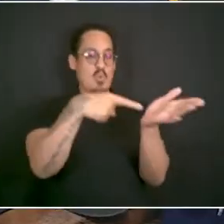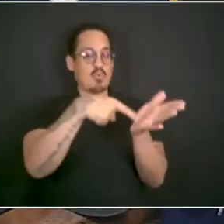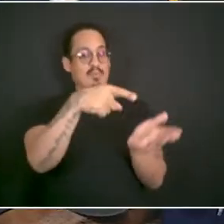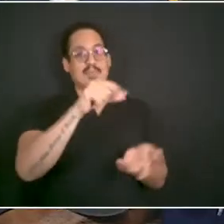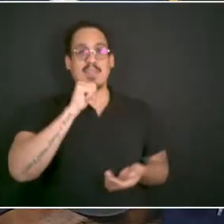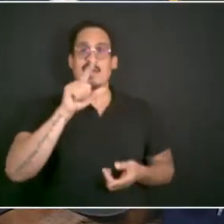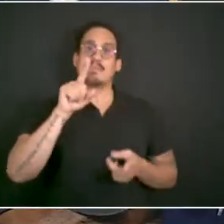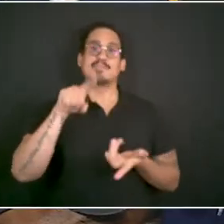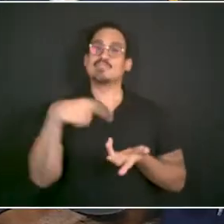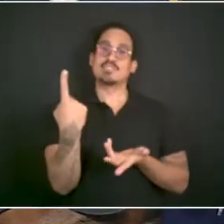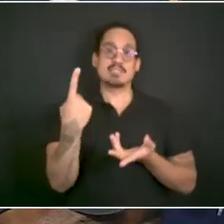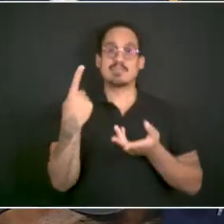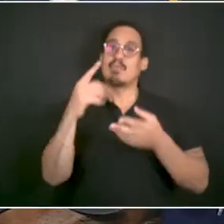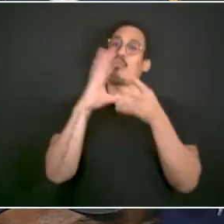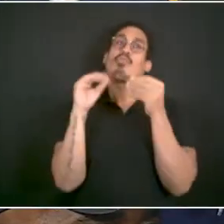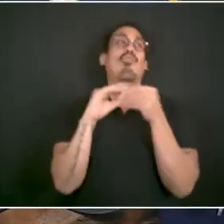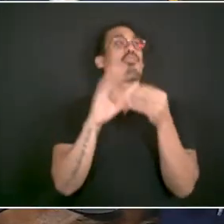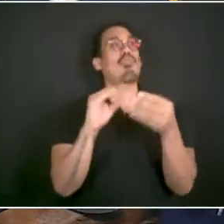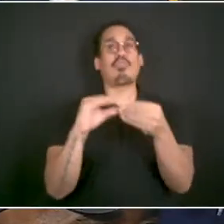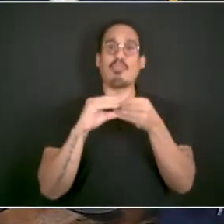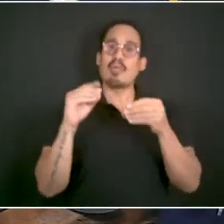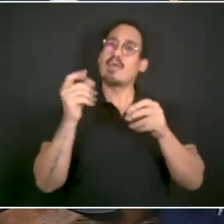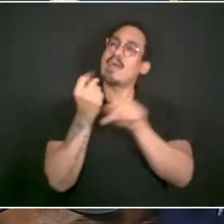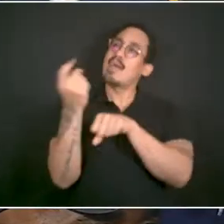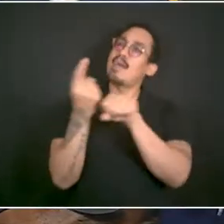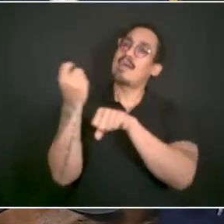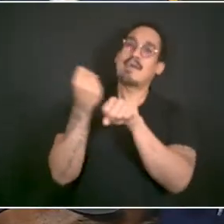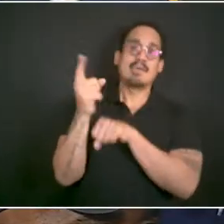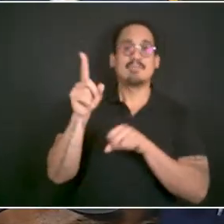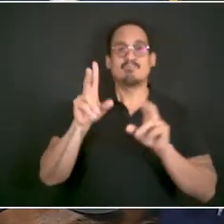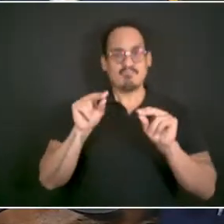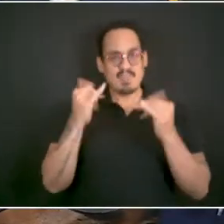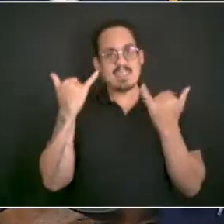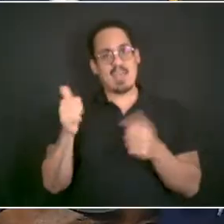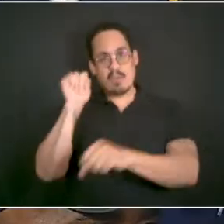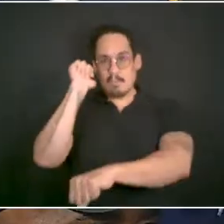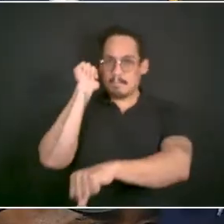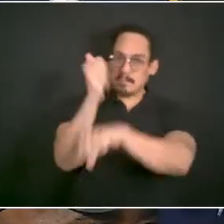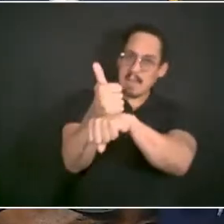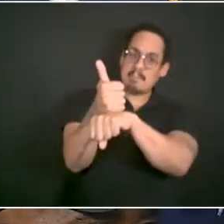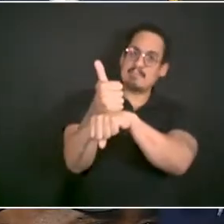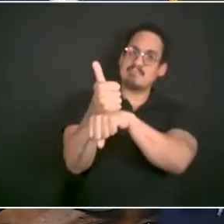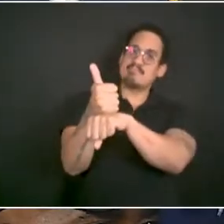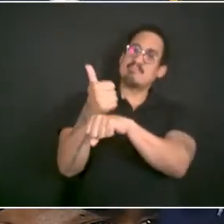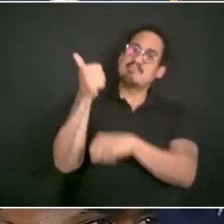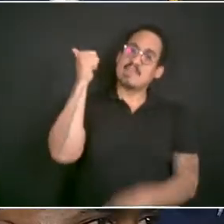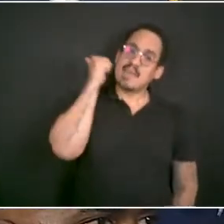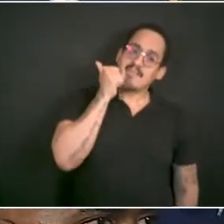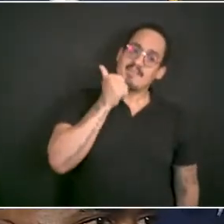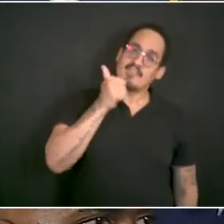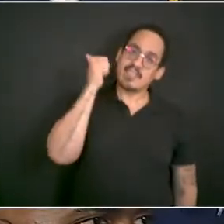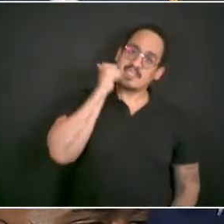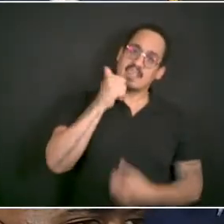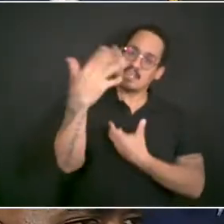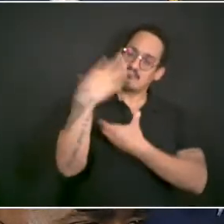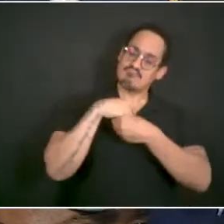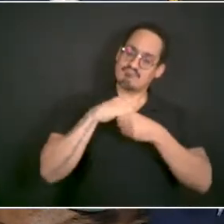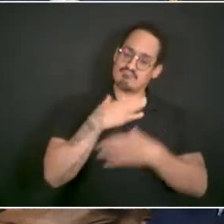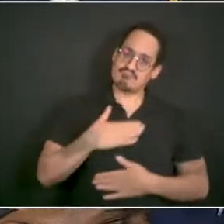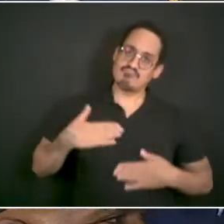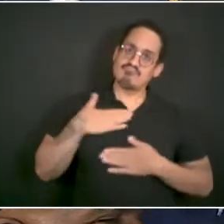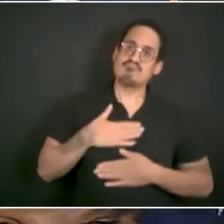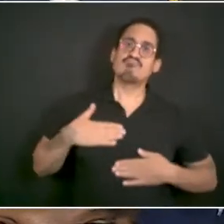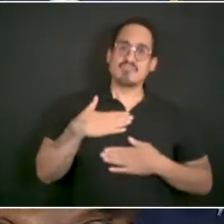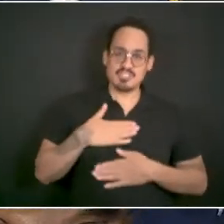And our gratitude is felt every day, and the freedom we share, practice, and appreciate. And so Flames